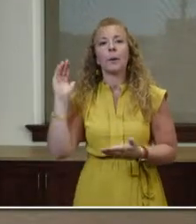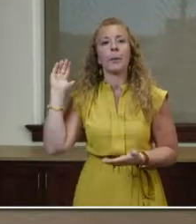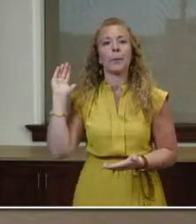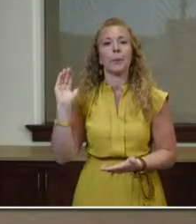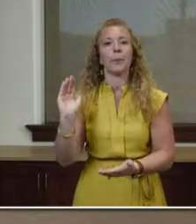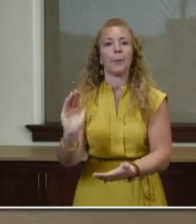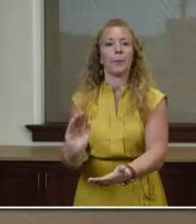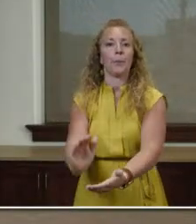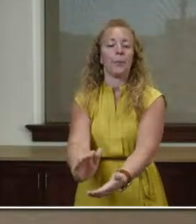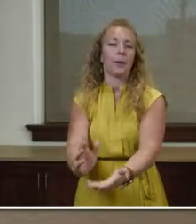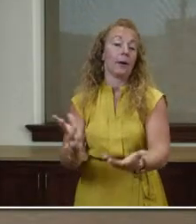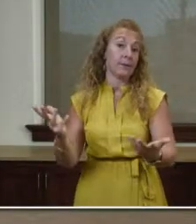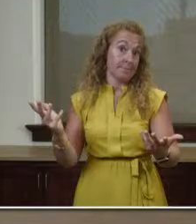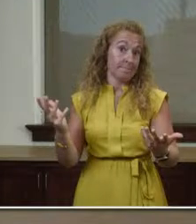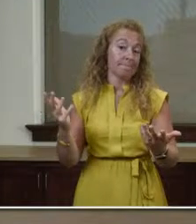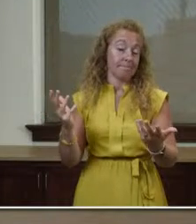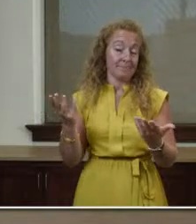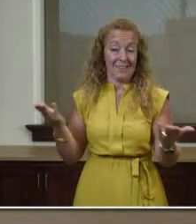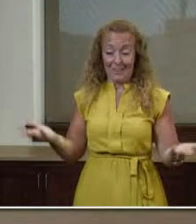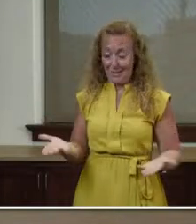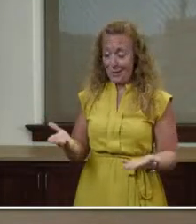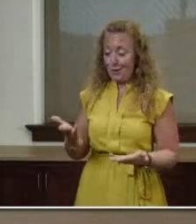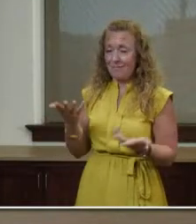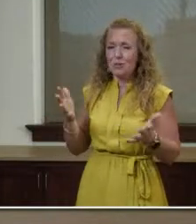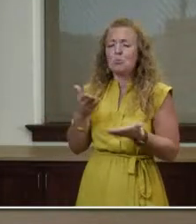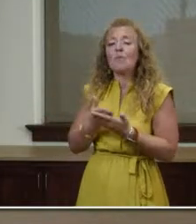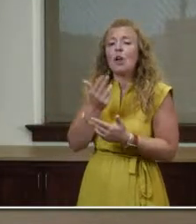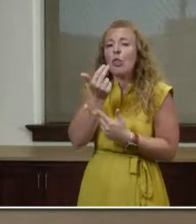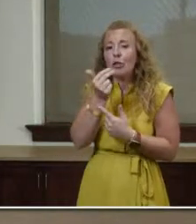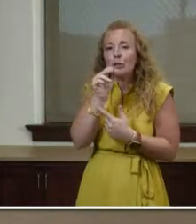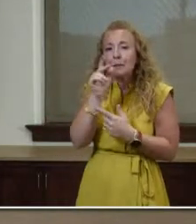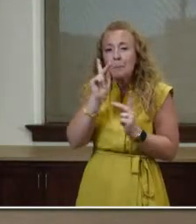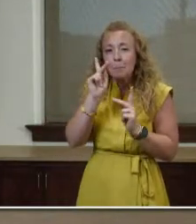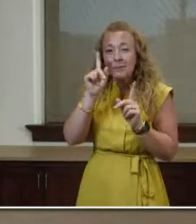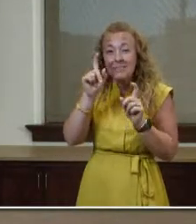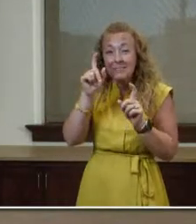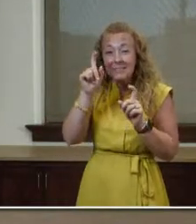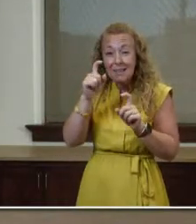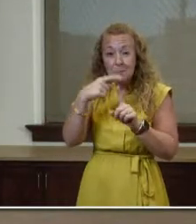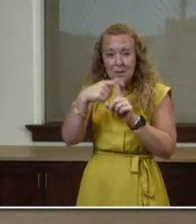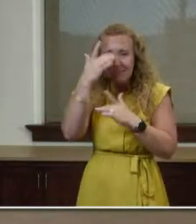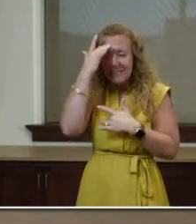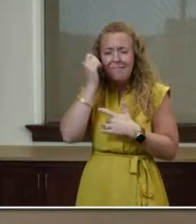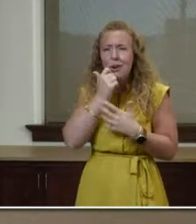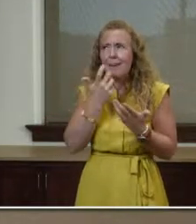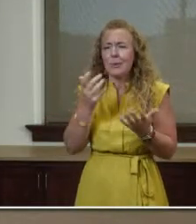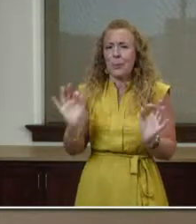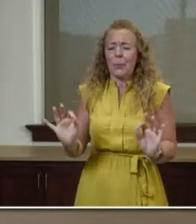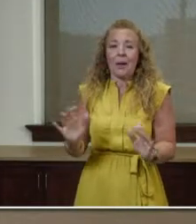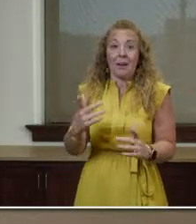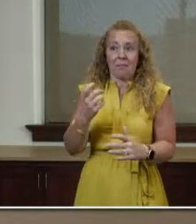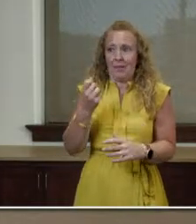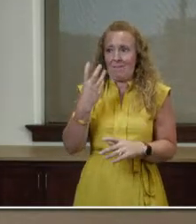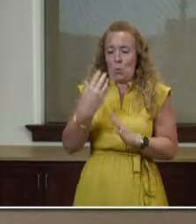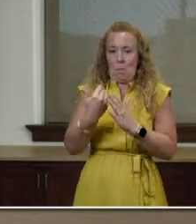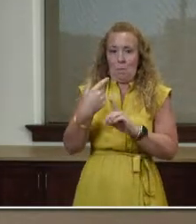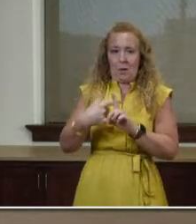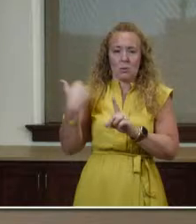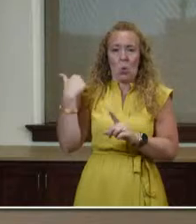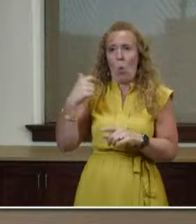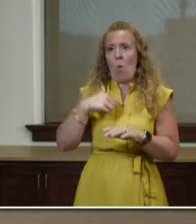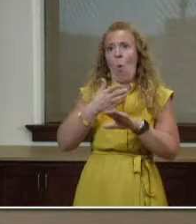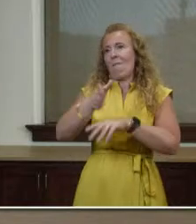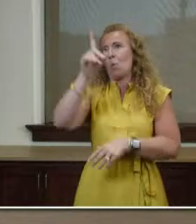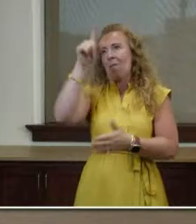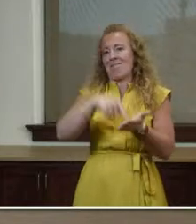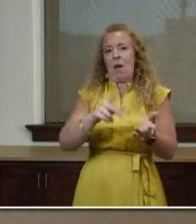to drop. And we've seen our case levels, as you said, 13 cases a day. I mean, my goodness, we were at, a couple months ago, over 1,000 cases